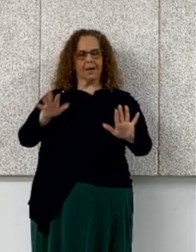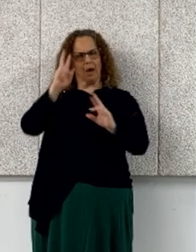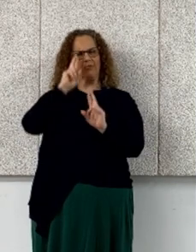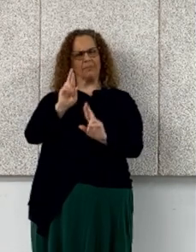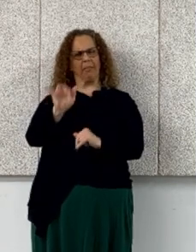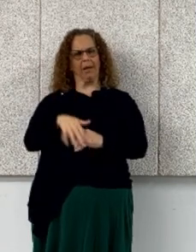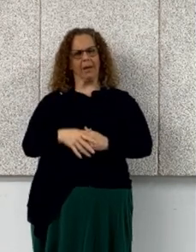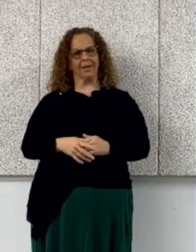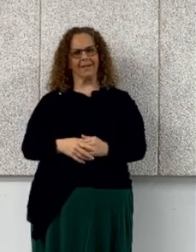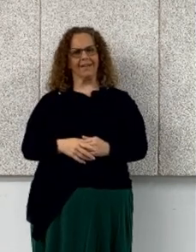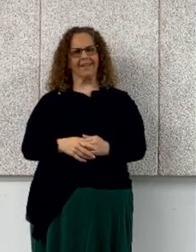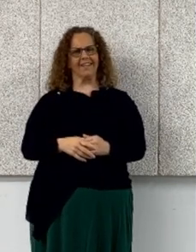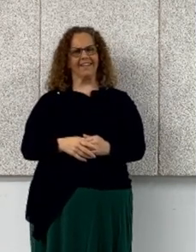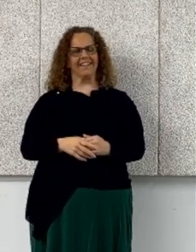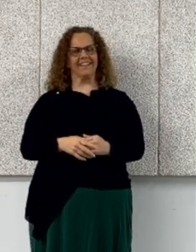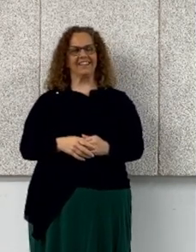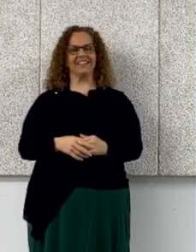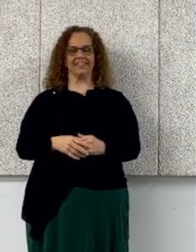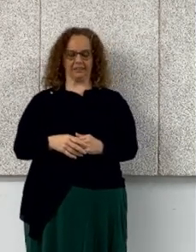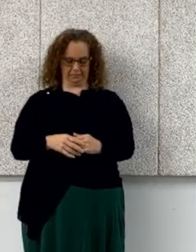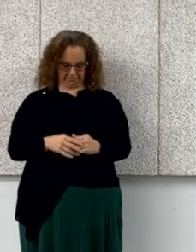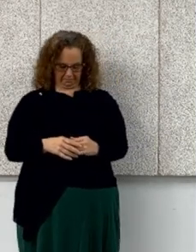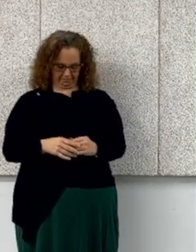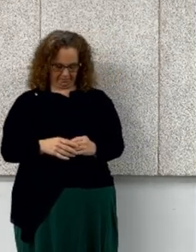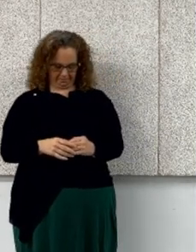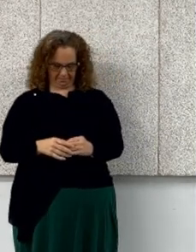I was an inhale to speak.